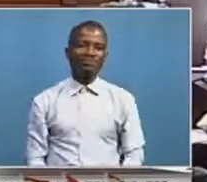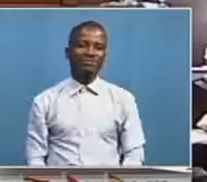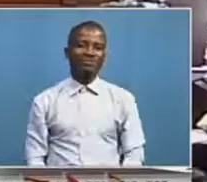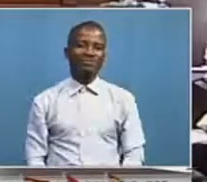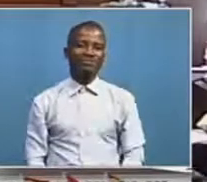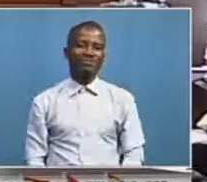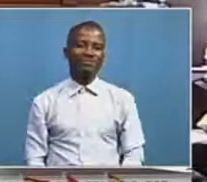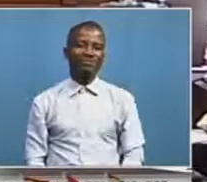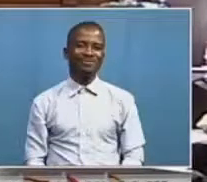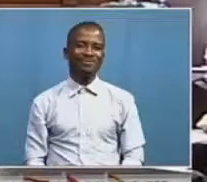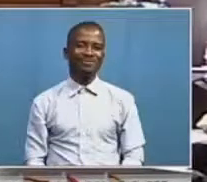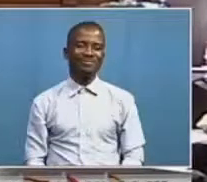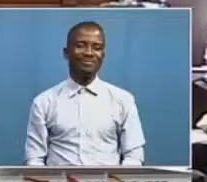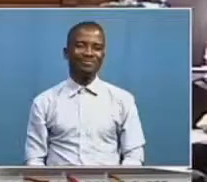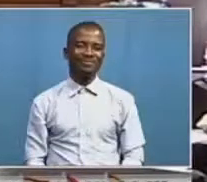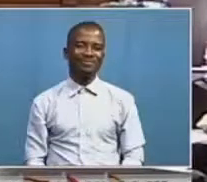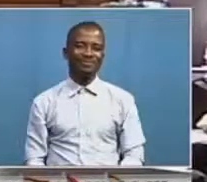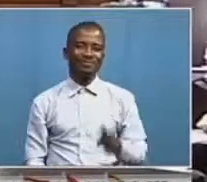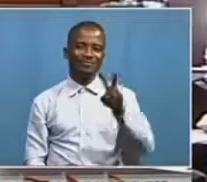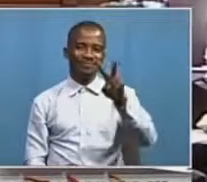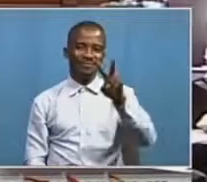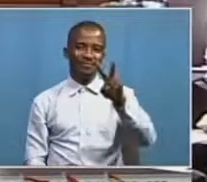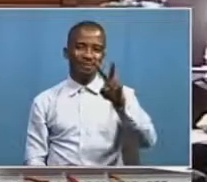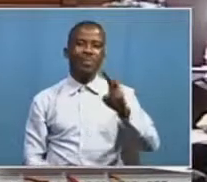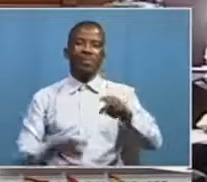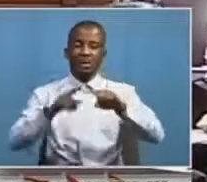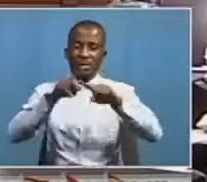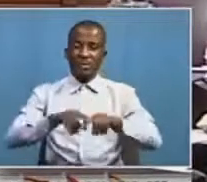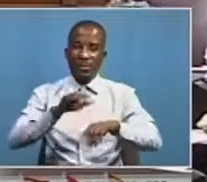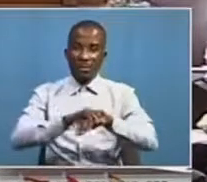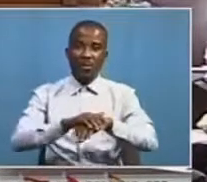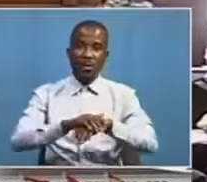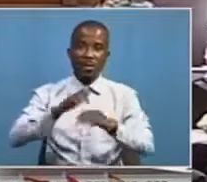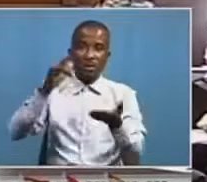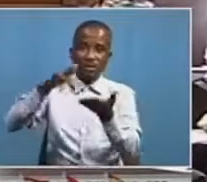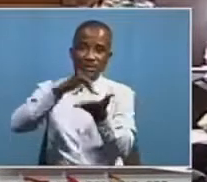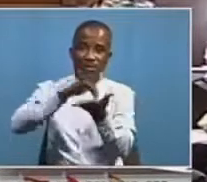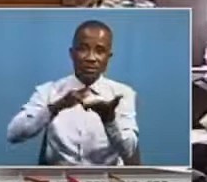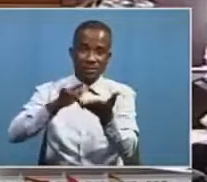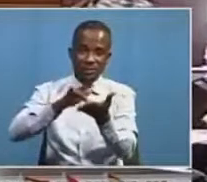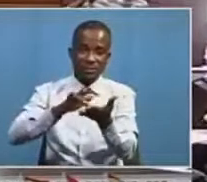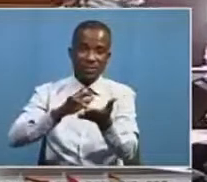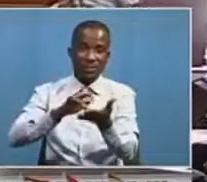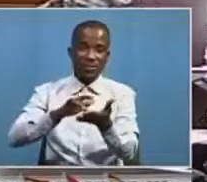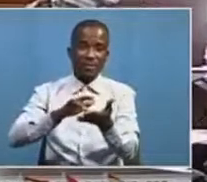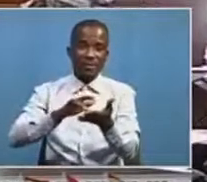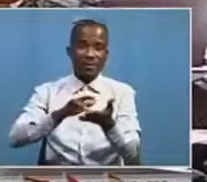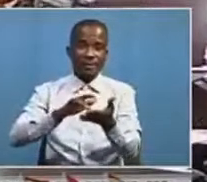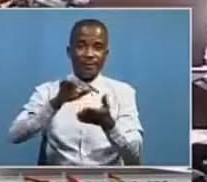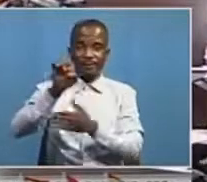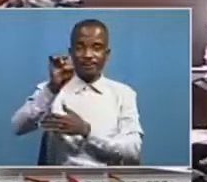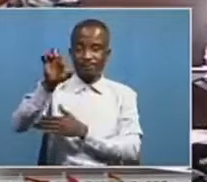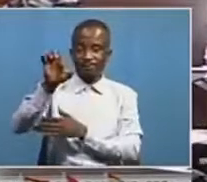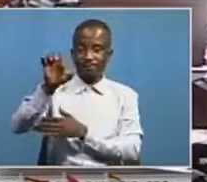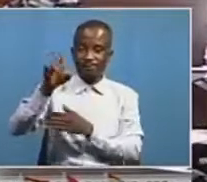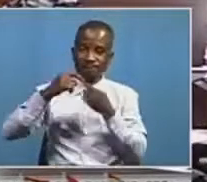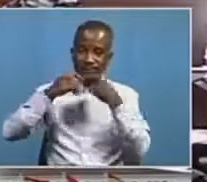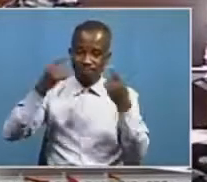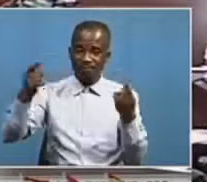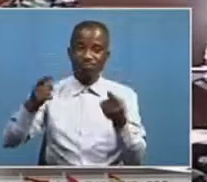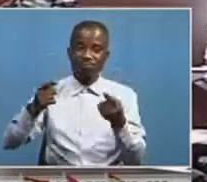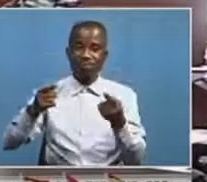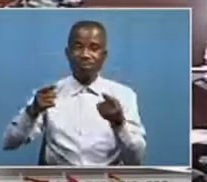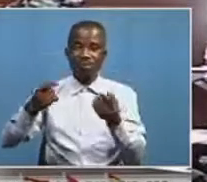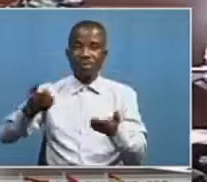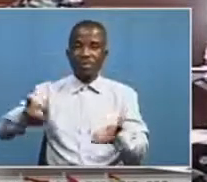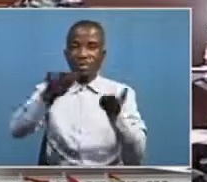we will now address issue 2, which is whether or not, based on the data contained in the declaration by the first respondent of the second